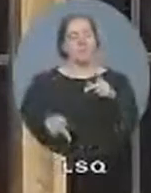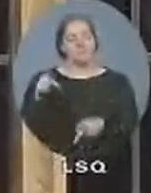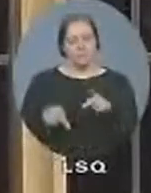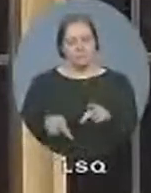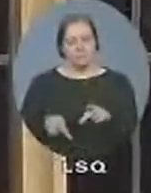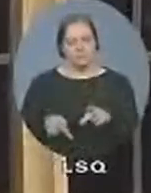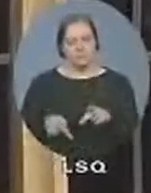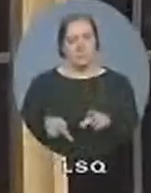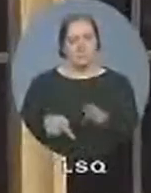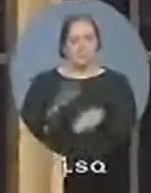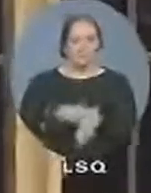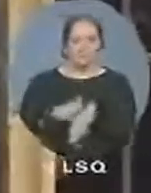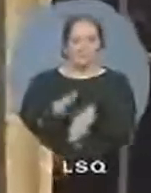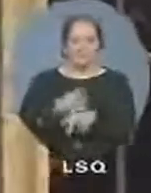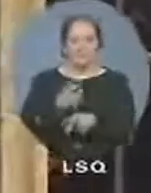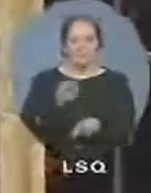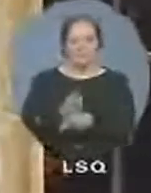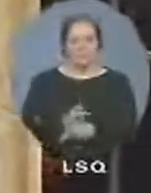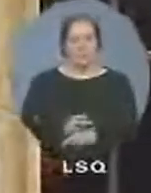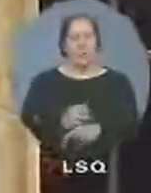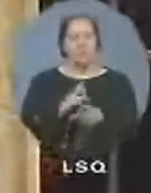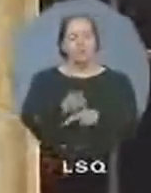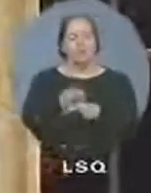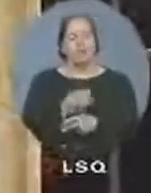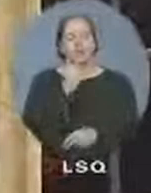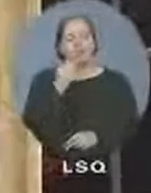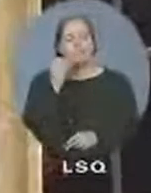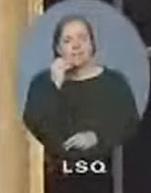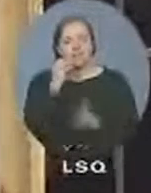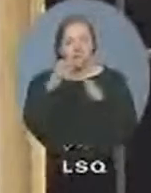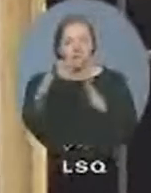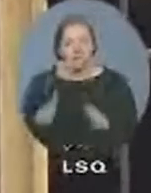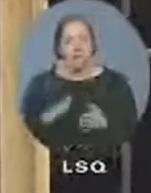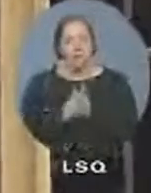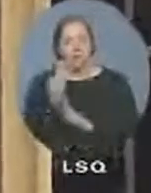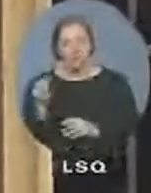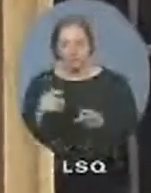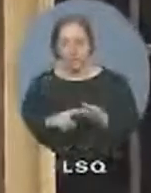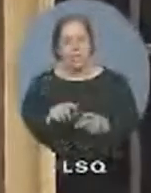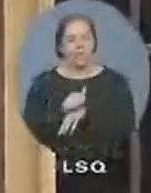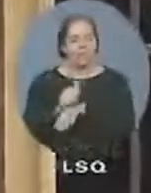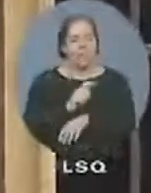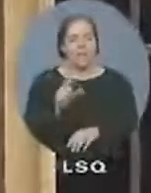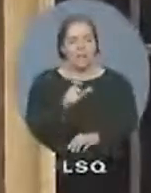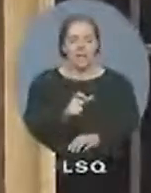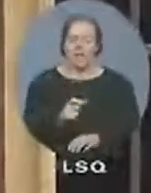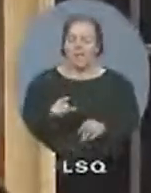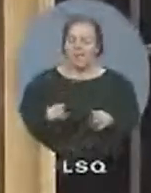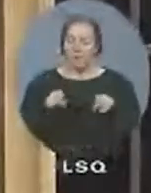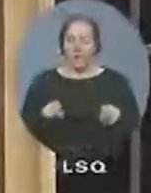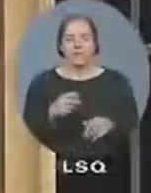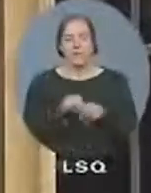privatizing home care in Ontario, dual and soon-to-be dueling systems in Alberta and Quebec. Why, just yesterday, QP and Canada's nurses